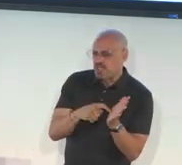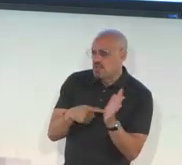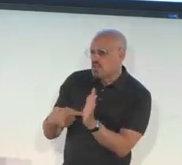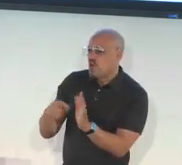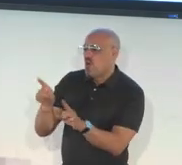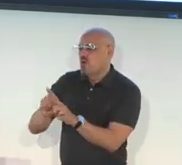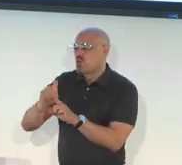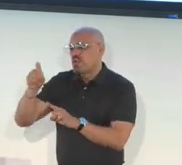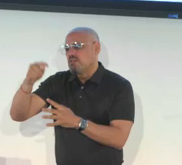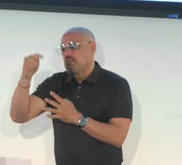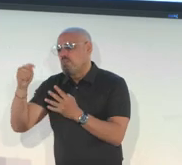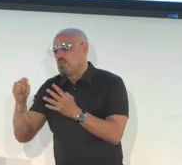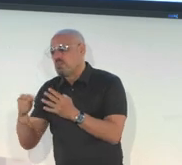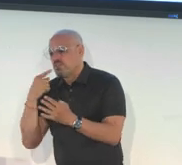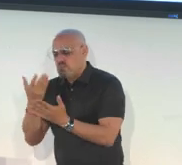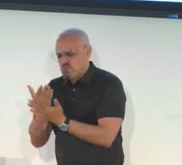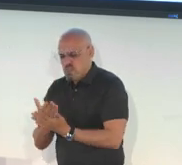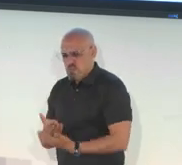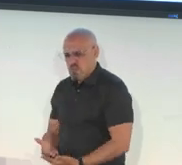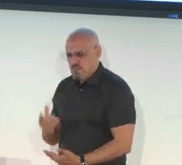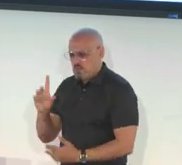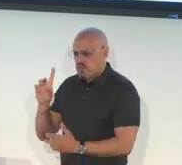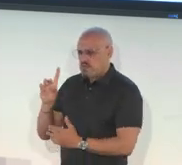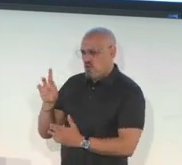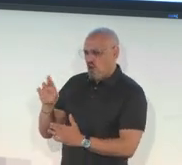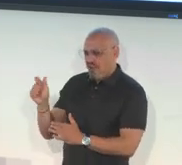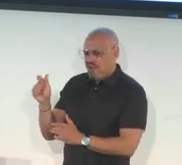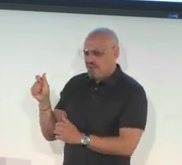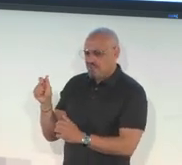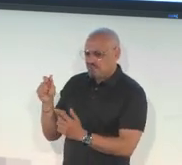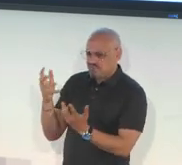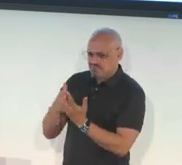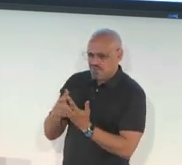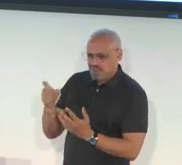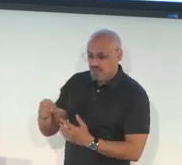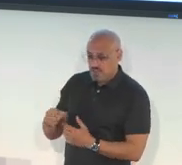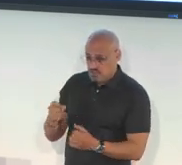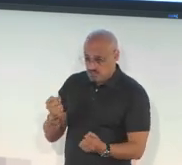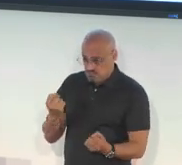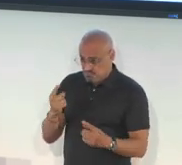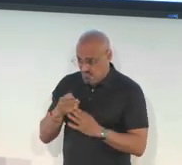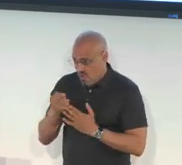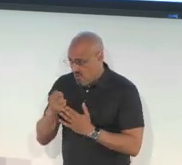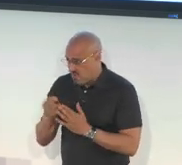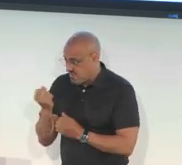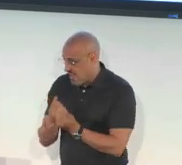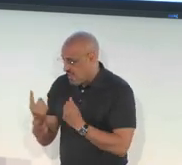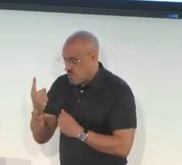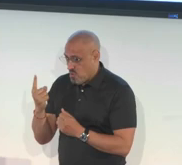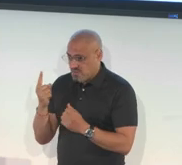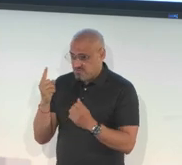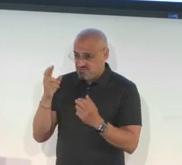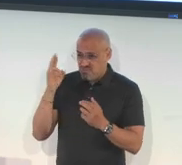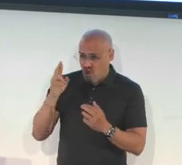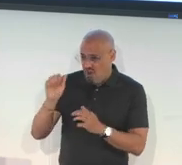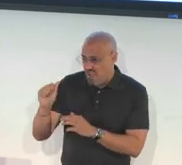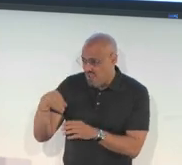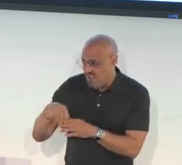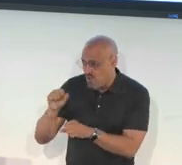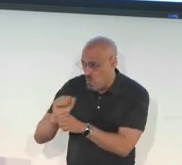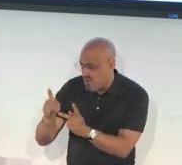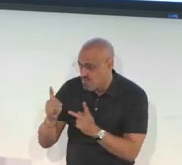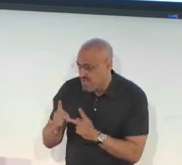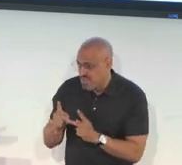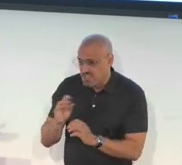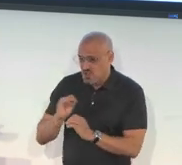Y, and Z in order to be able to get this bit. And let's be honest, I don't know if anyone's experienced reasonable adjustment in the workplace, but nobody wants to be